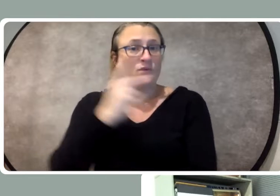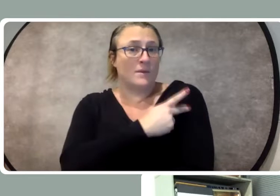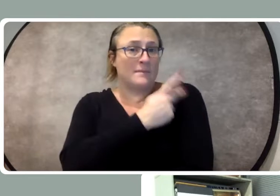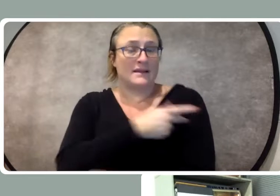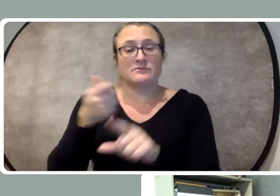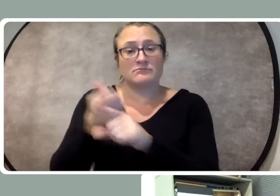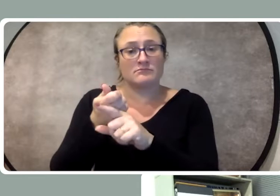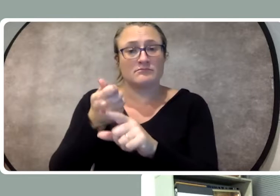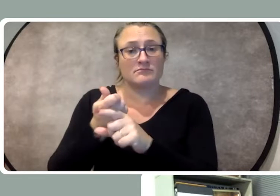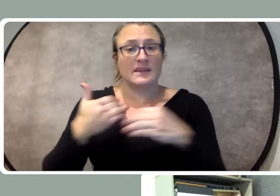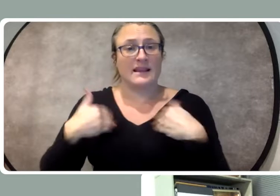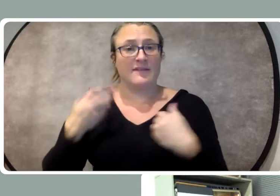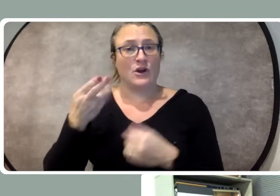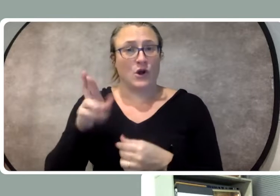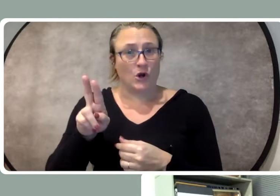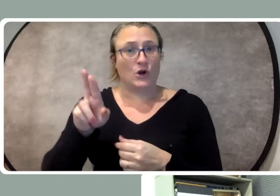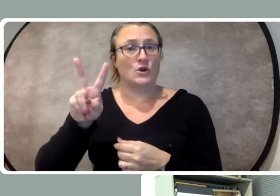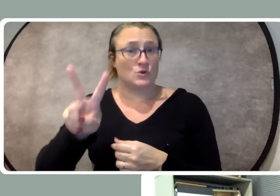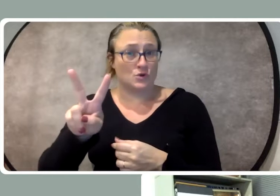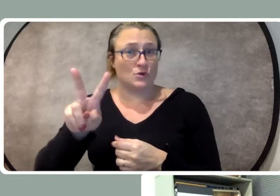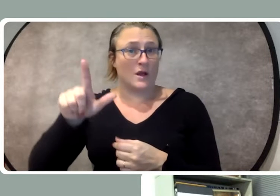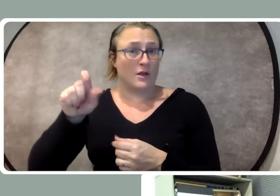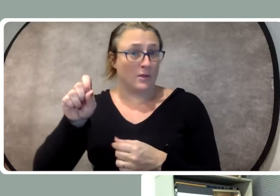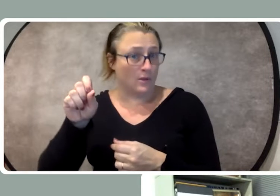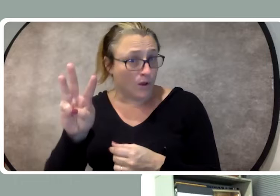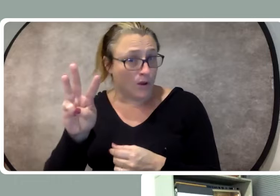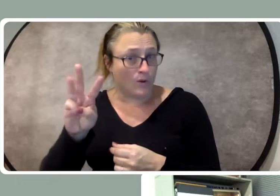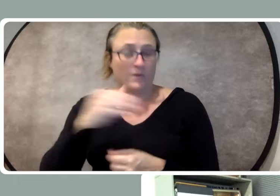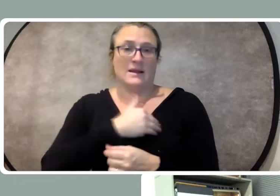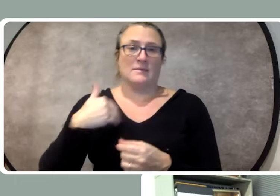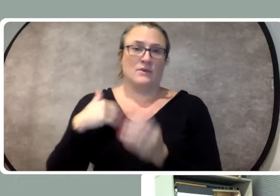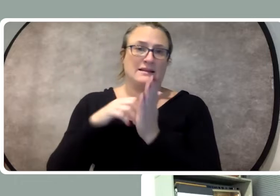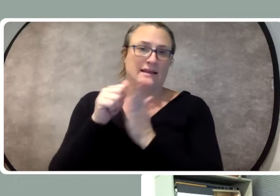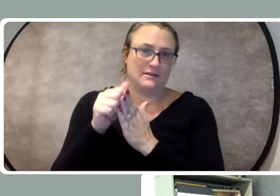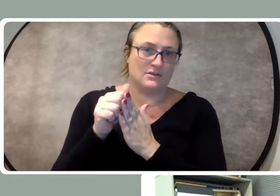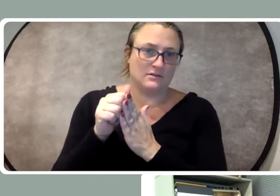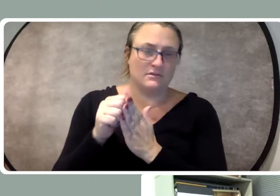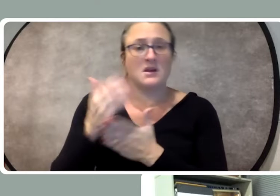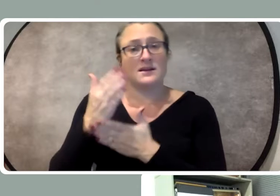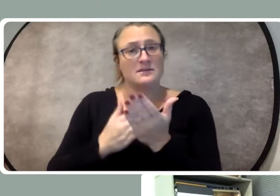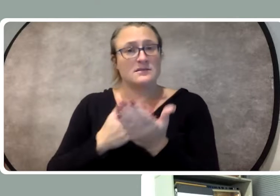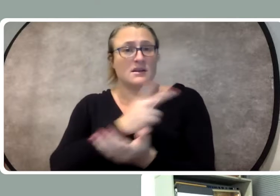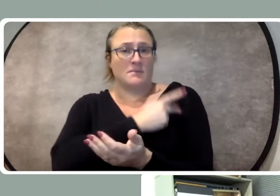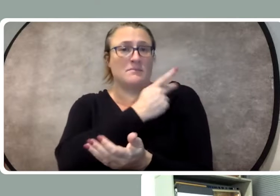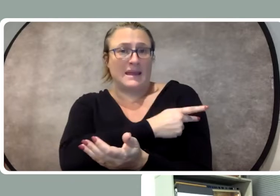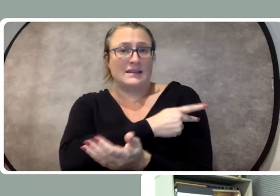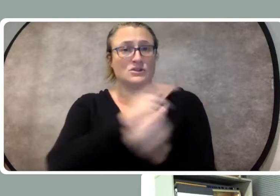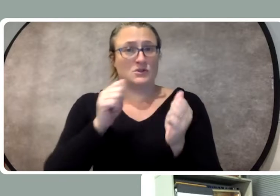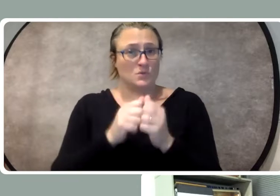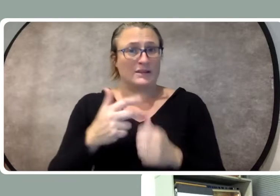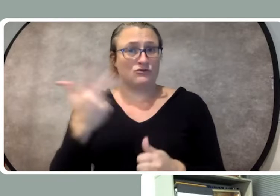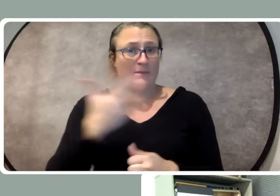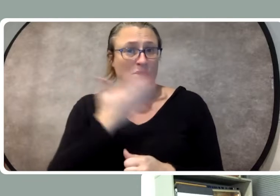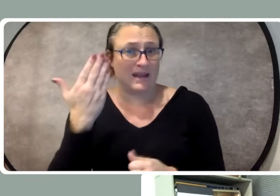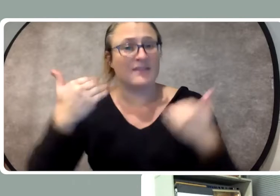we call HER2 low breast cancer. And some patients with triple negative breast cancer have HER2 low disease and